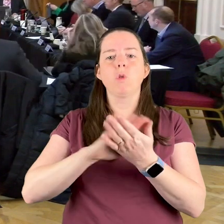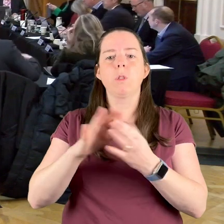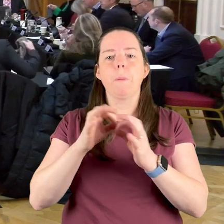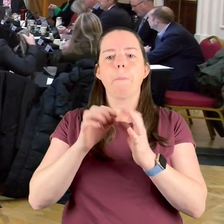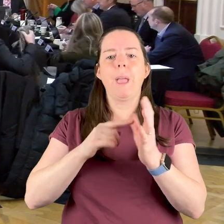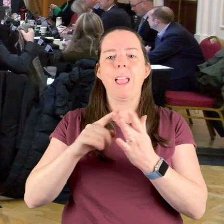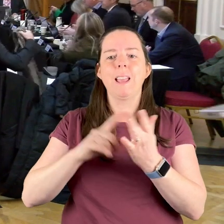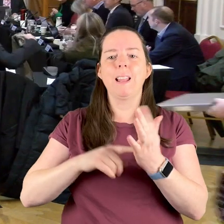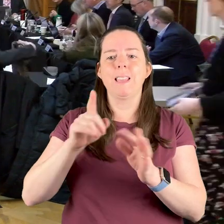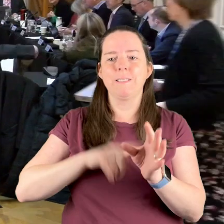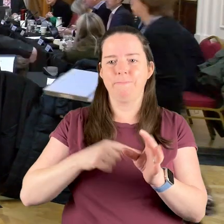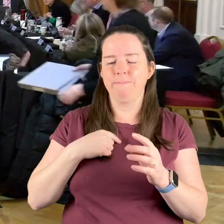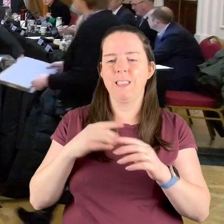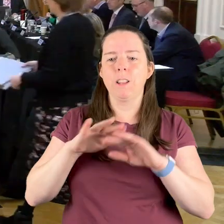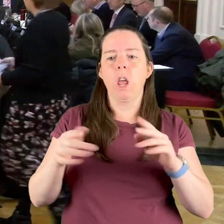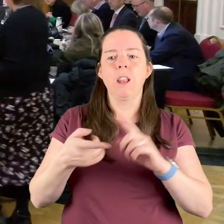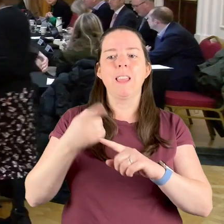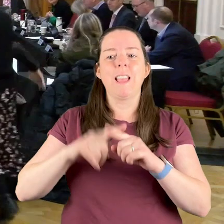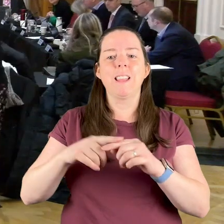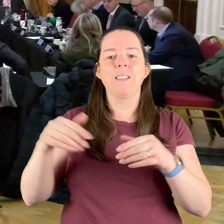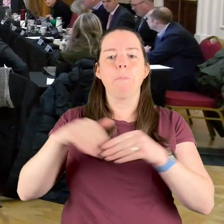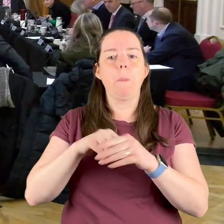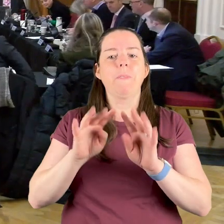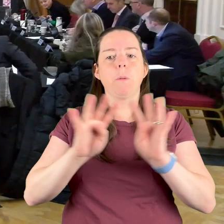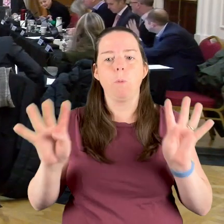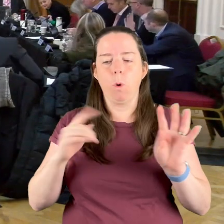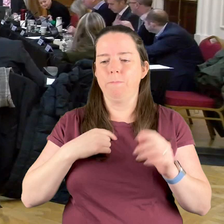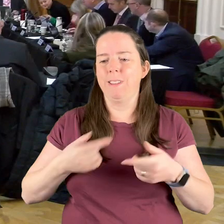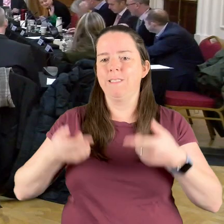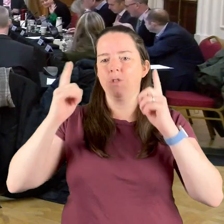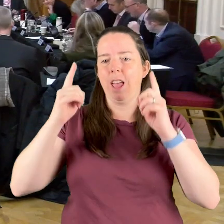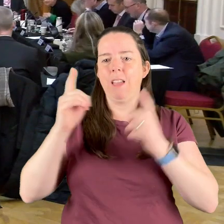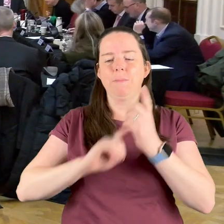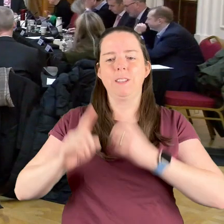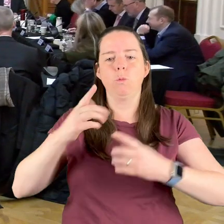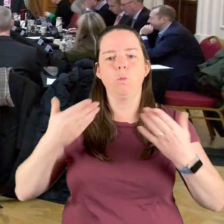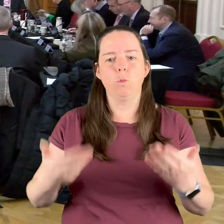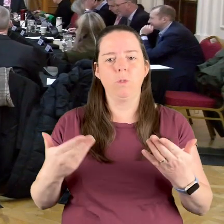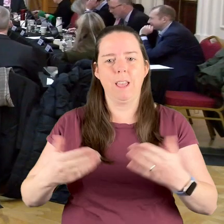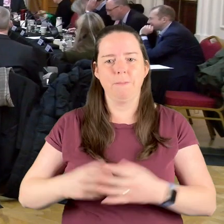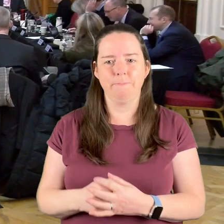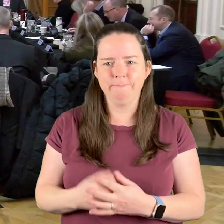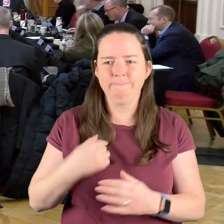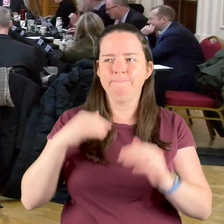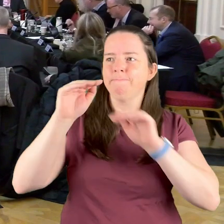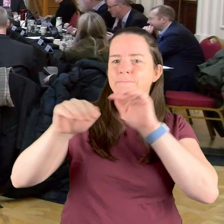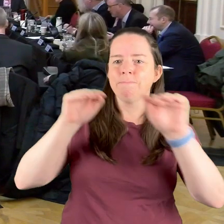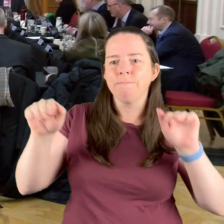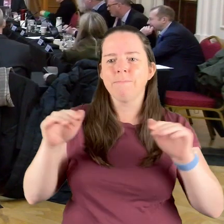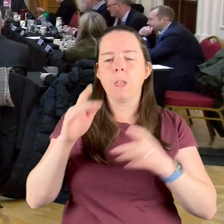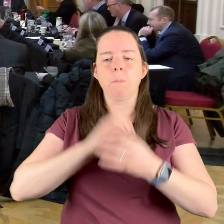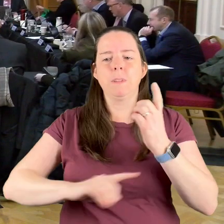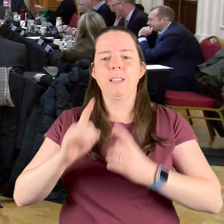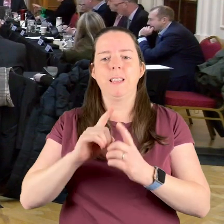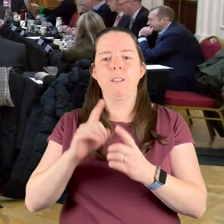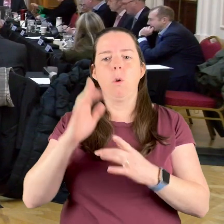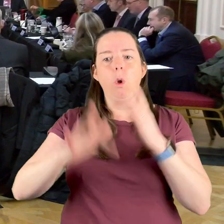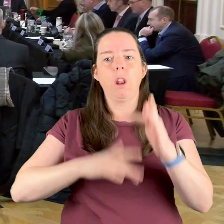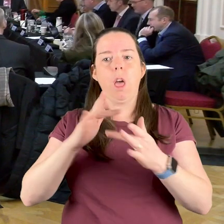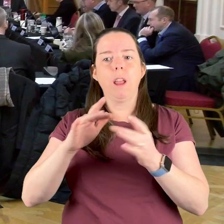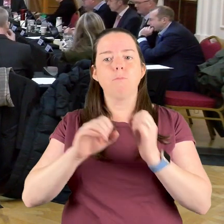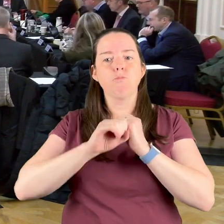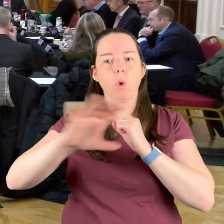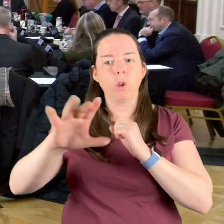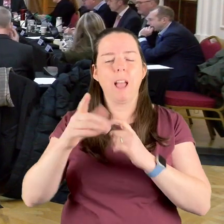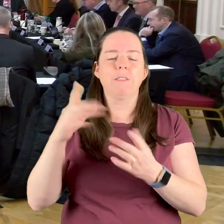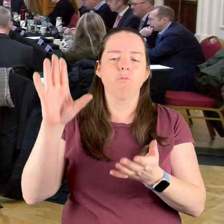the non-executive members of the board, and I will be chairing the meeting today. Can I remind everybody that the meeting is being